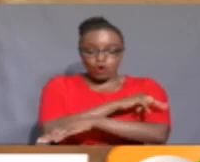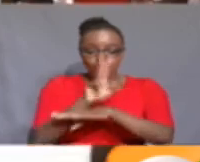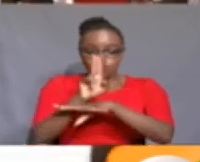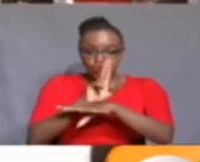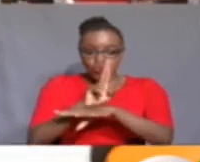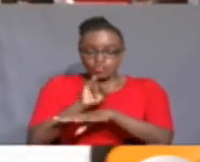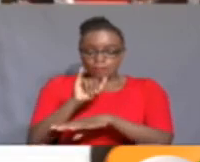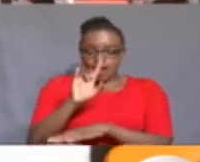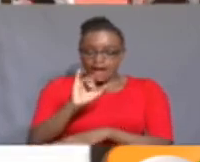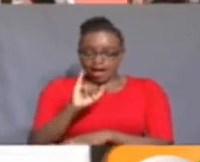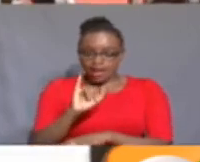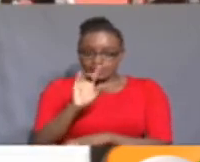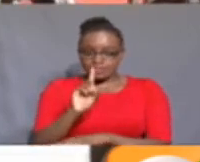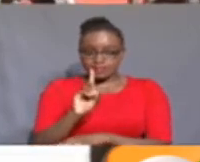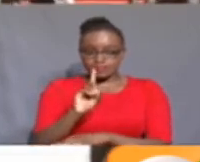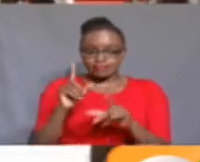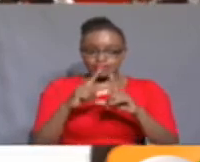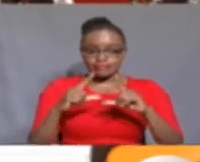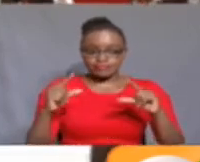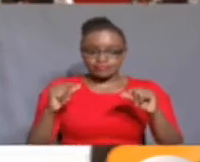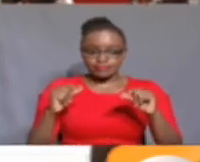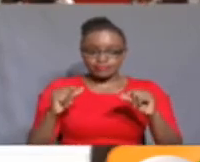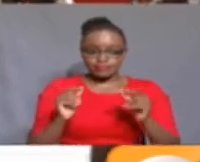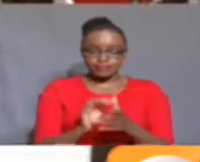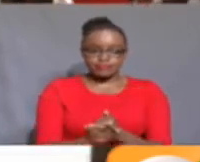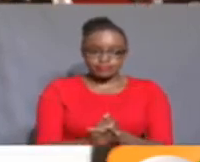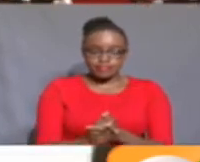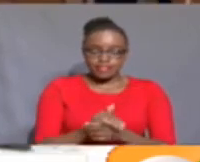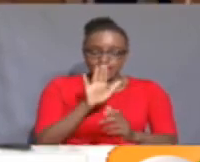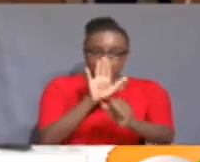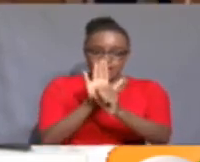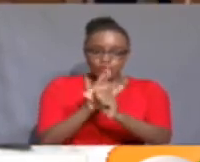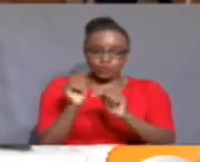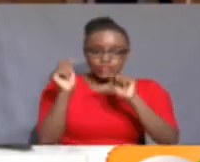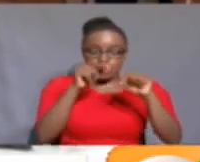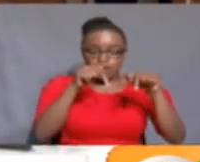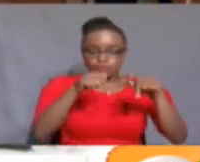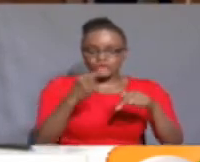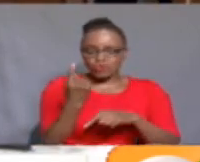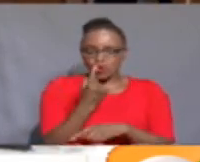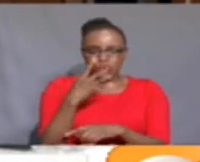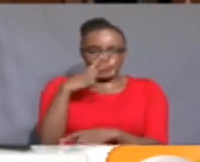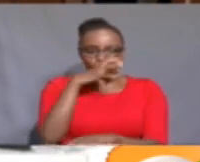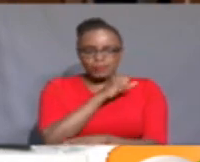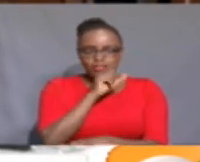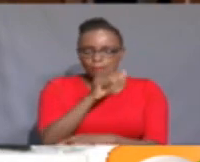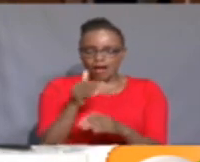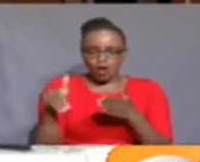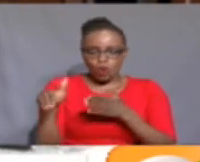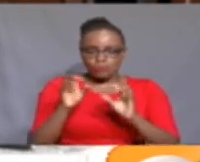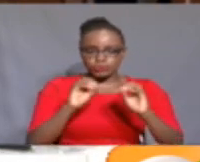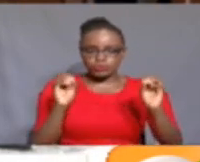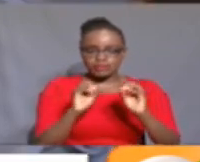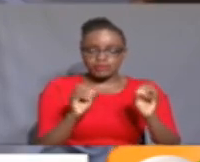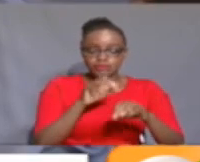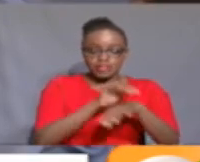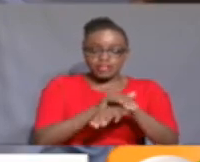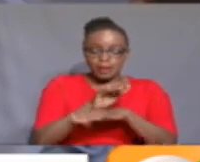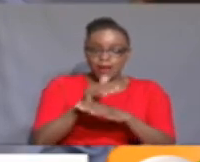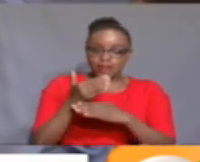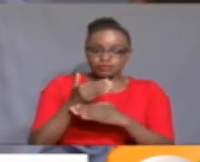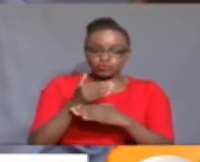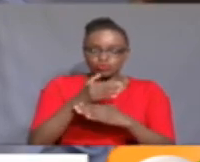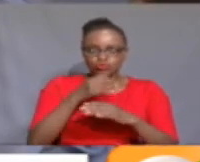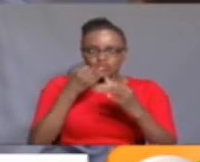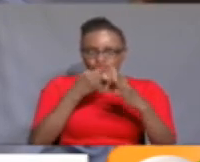his identification card. Many have come here today not to miss out on their chance of getting their ticket to